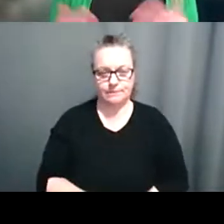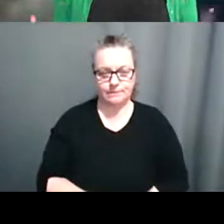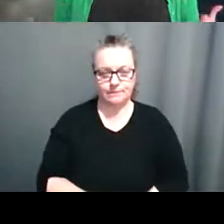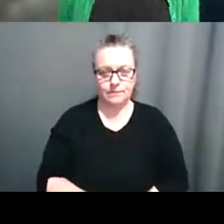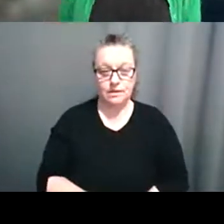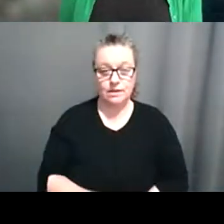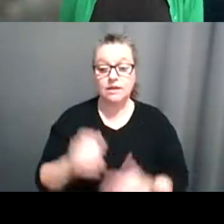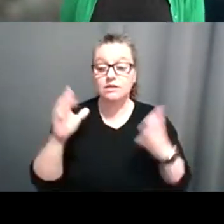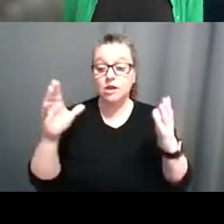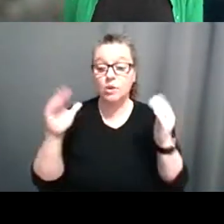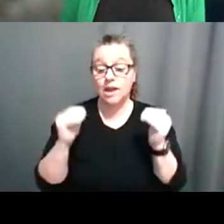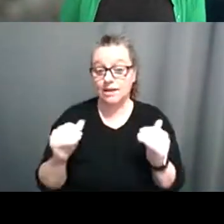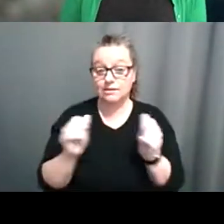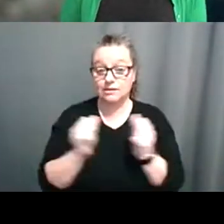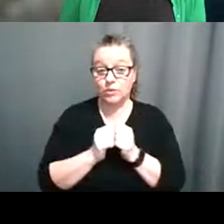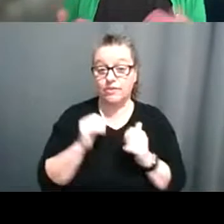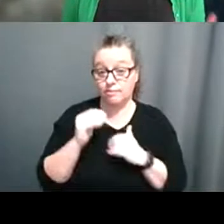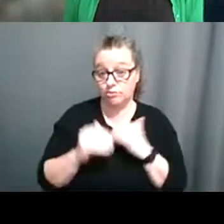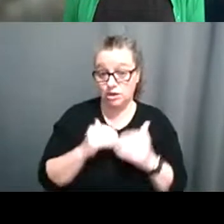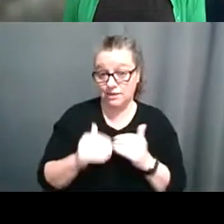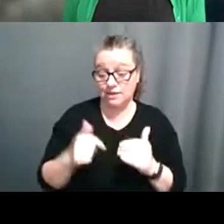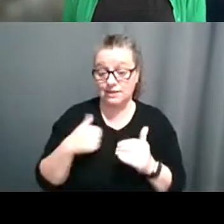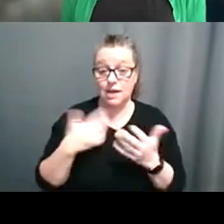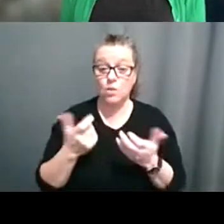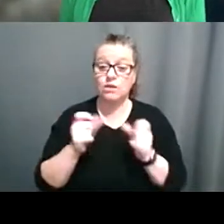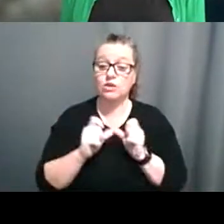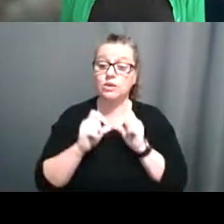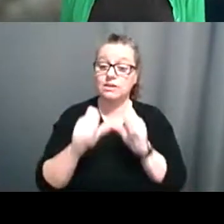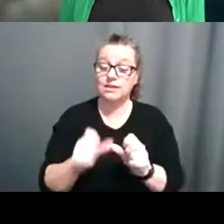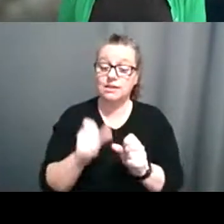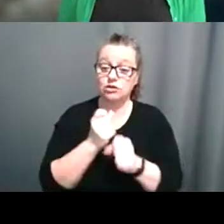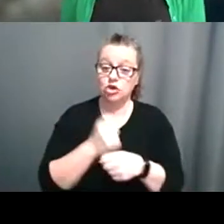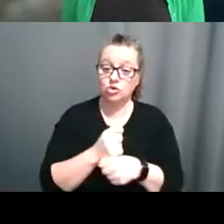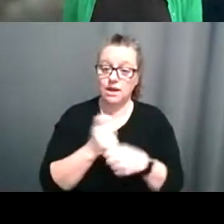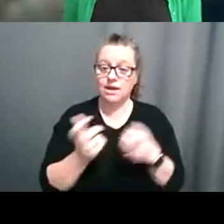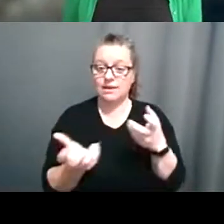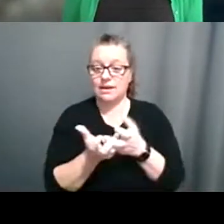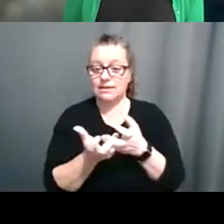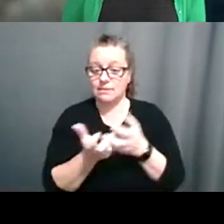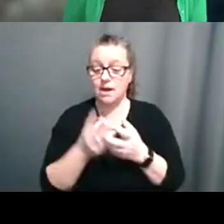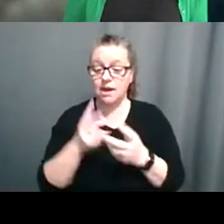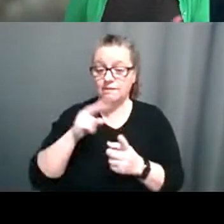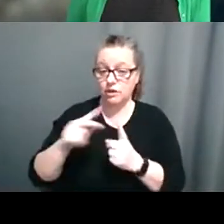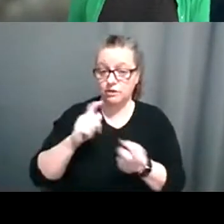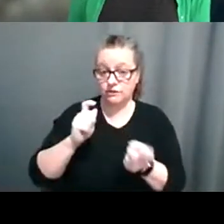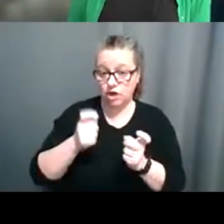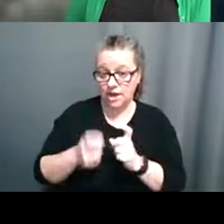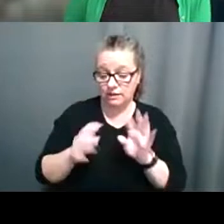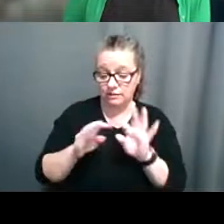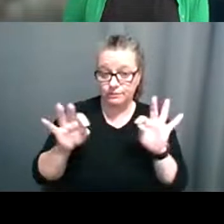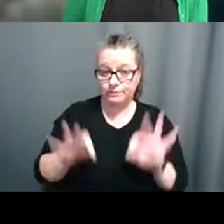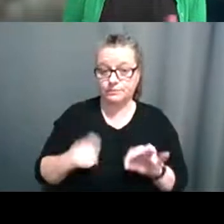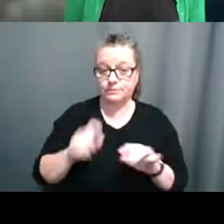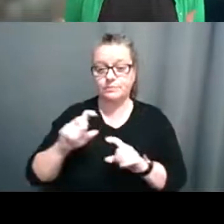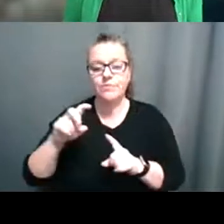So next steps with our process, I want to continue to create customized views for editing our form and viewing the